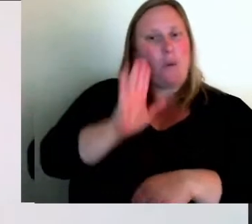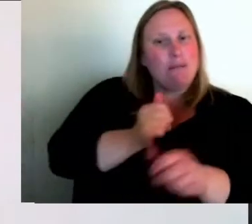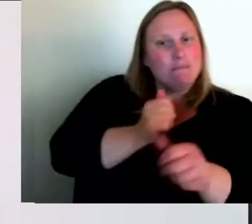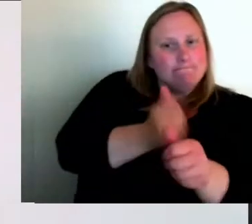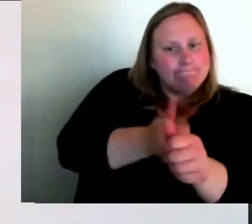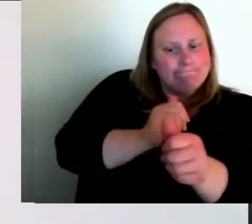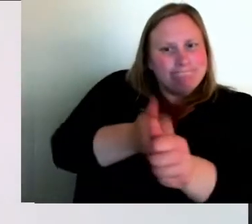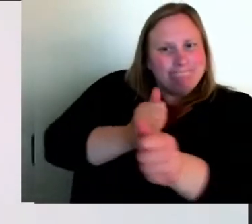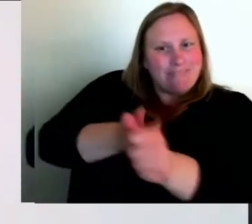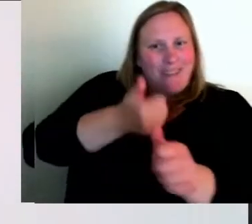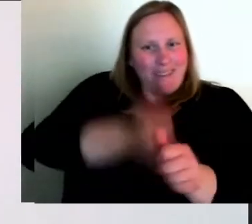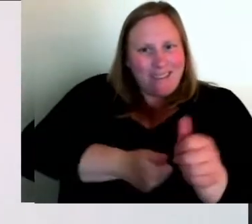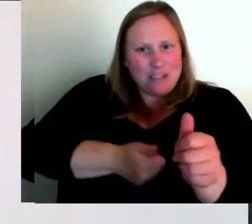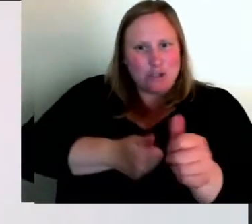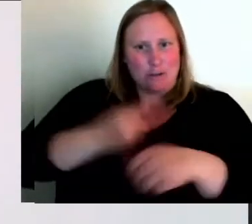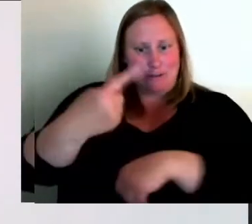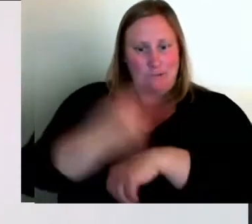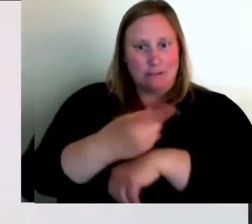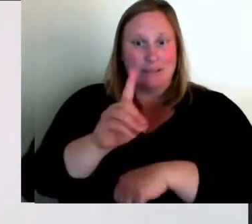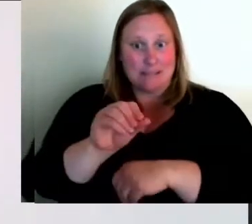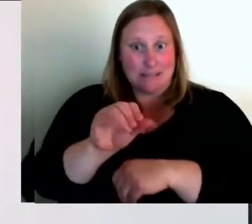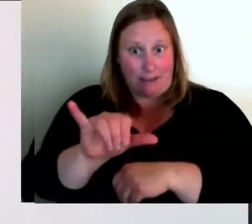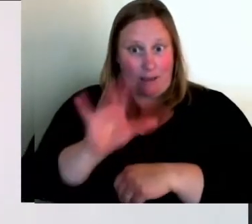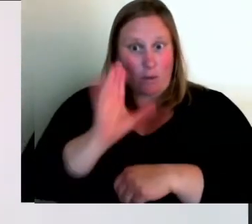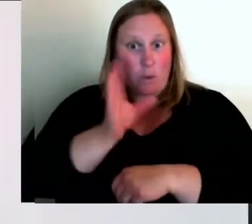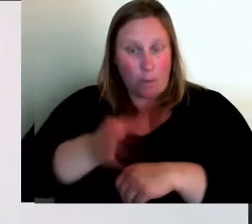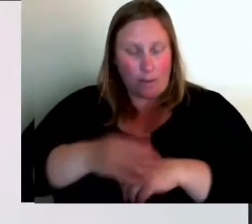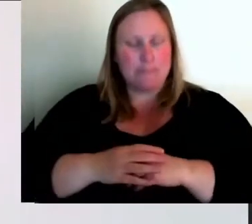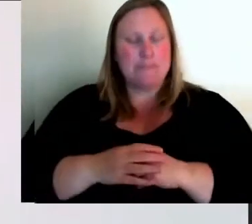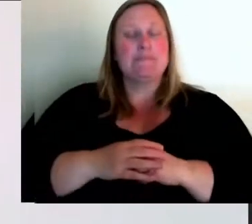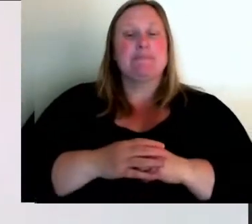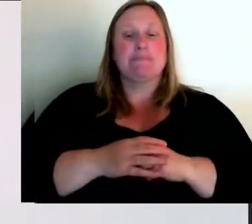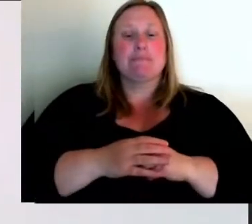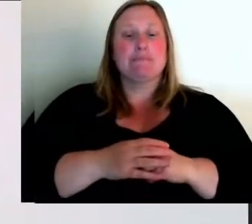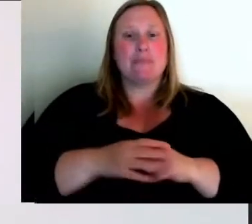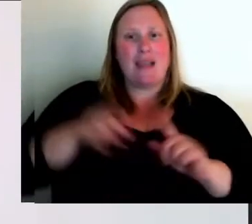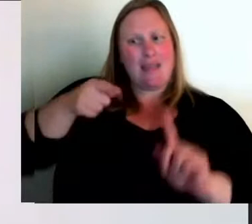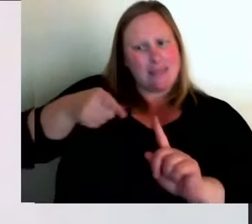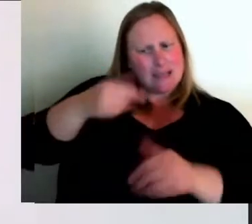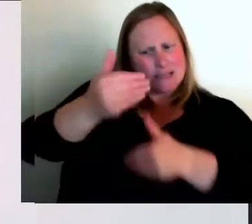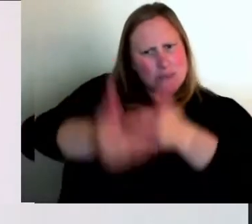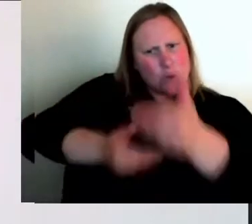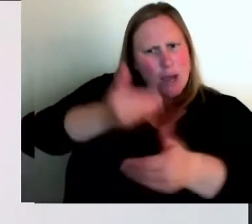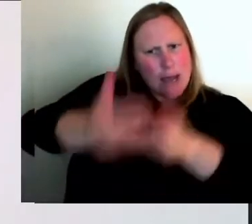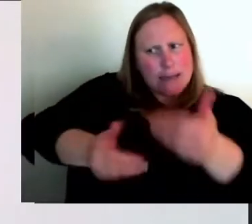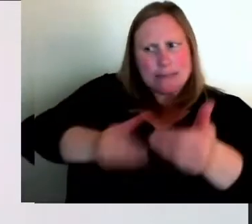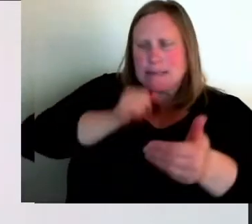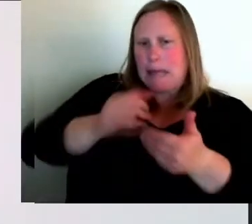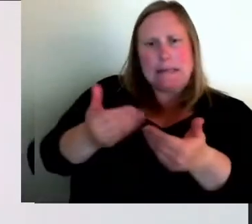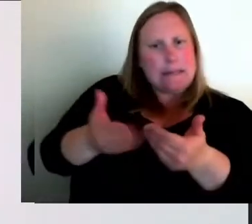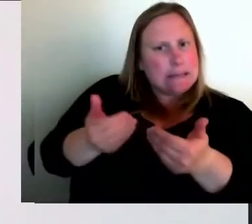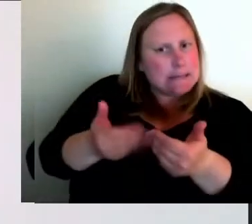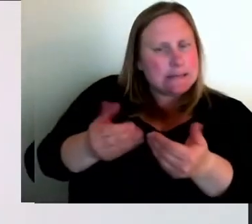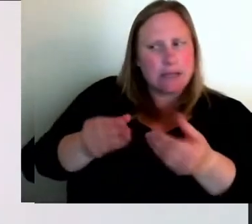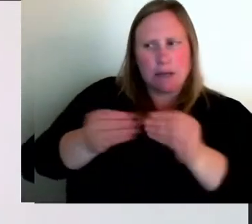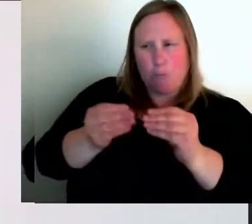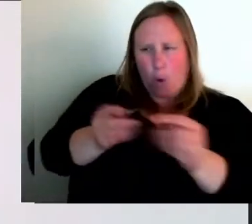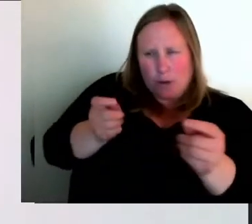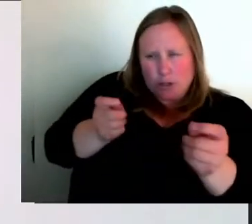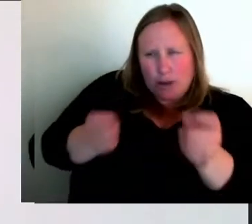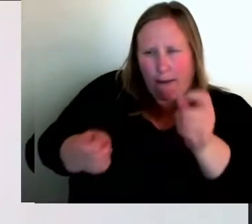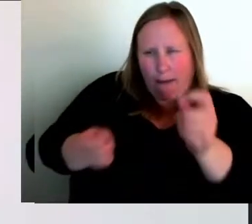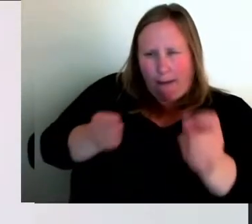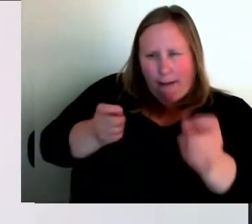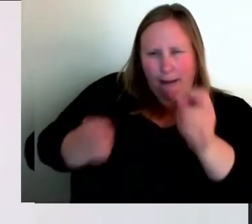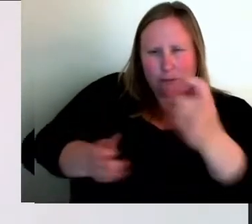Disease surveillance work, including data quality assurance, is a dynamic process, and it is an important part of providing complete COVID-19 case and